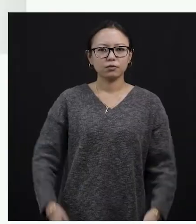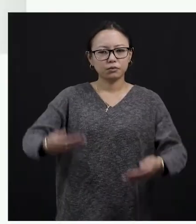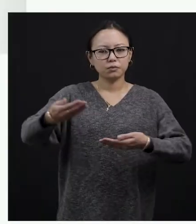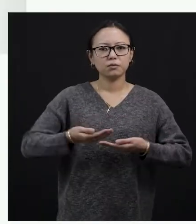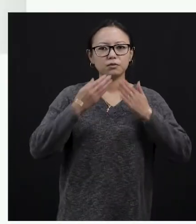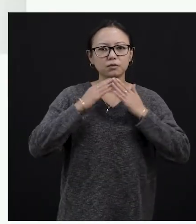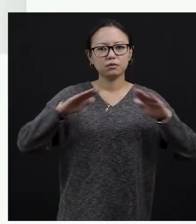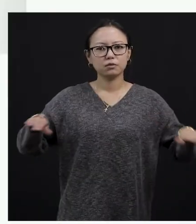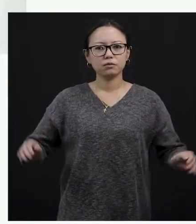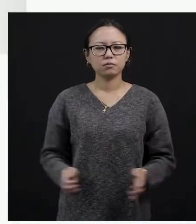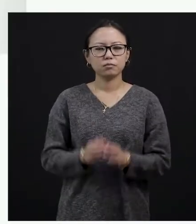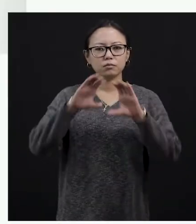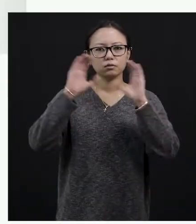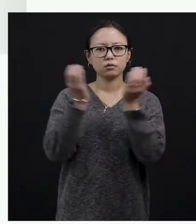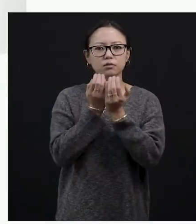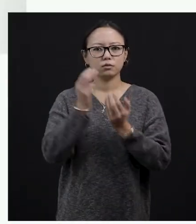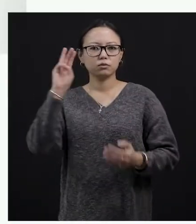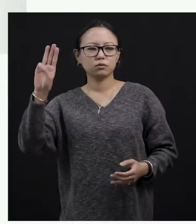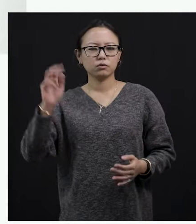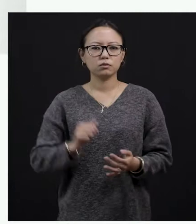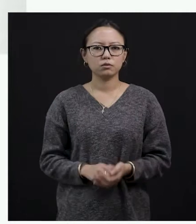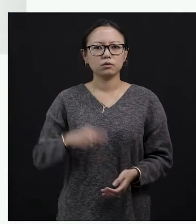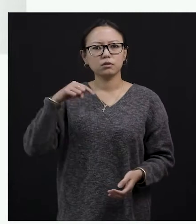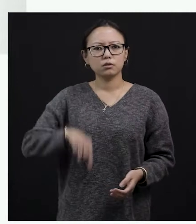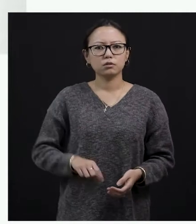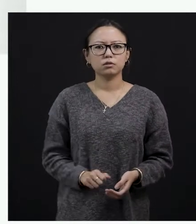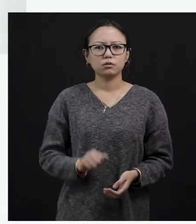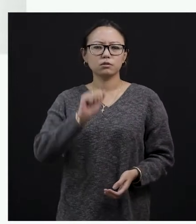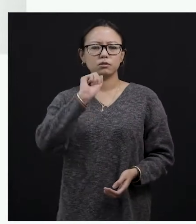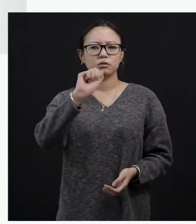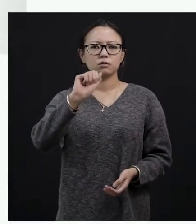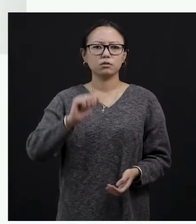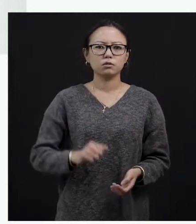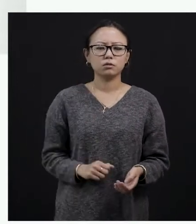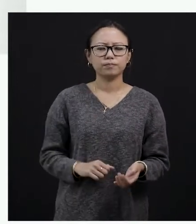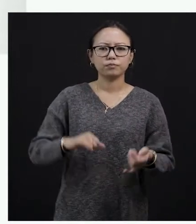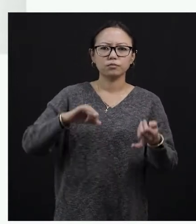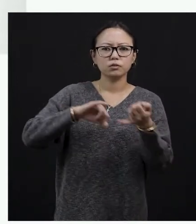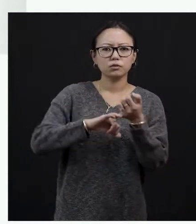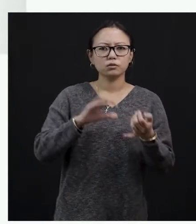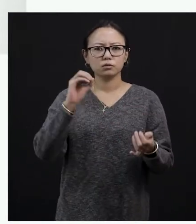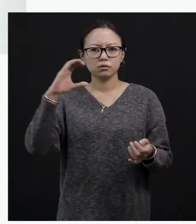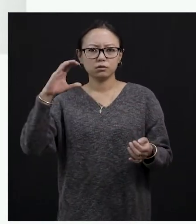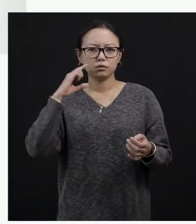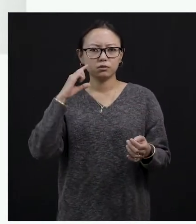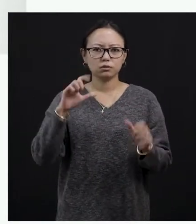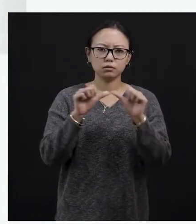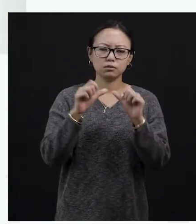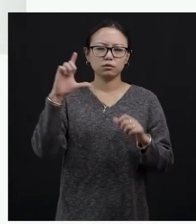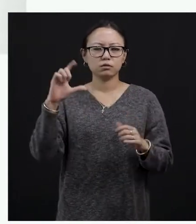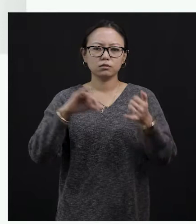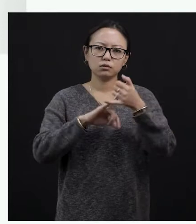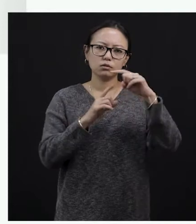Welcome students of class 3. This is your social studies. I am Lily Case and today we are going